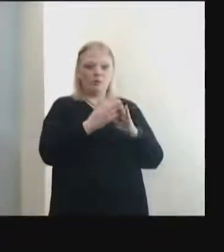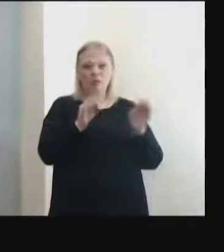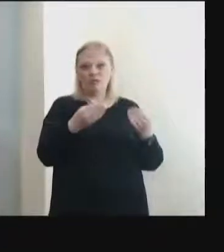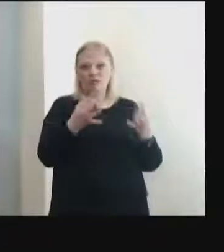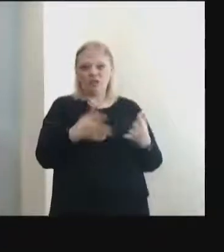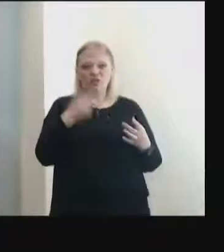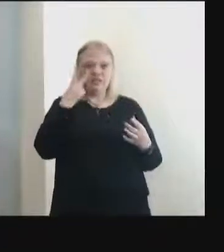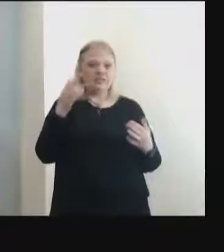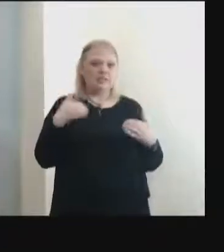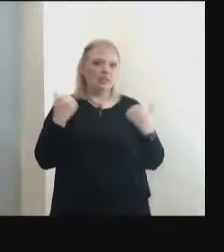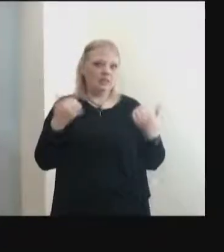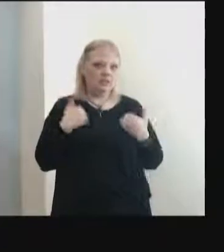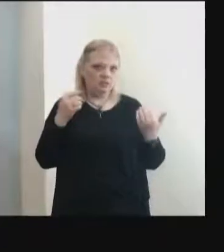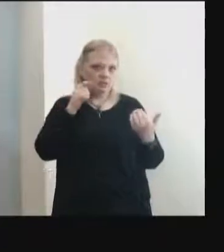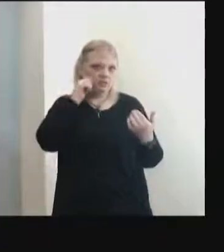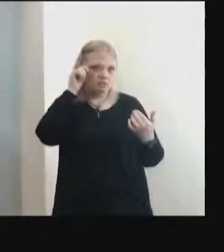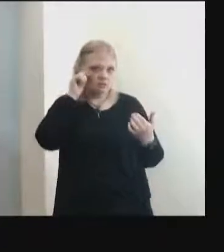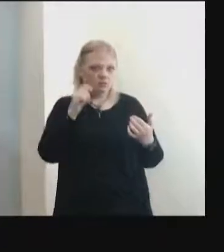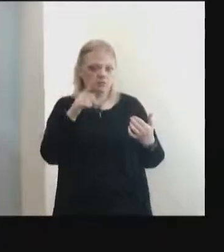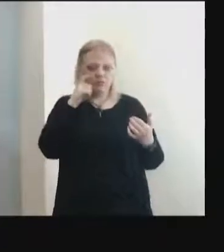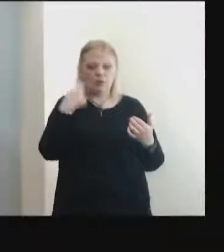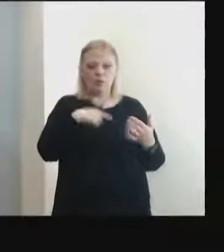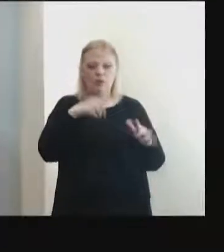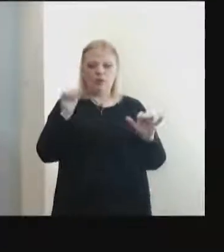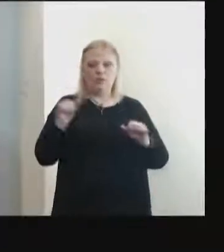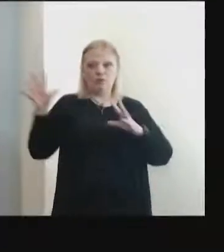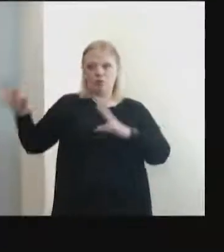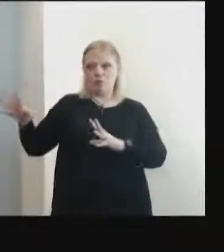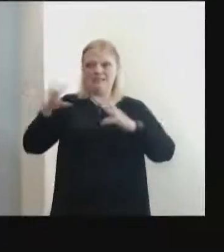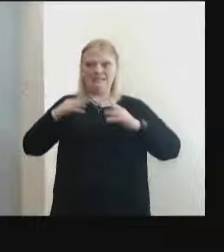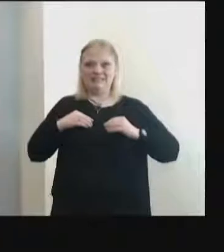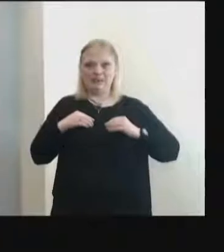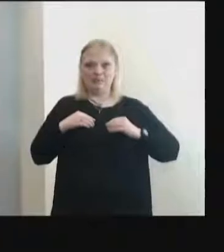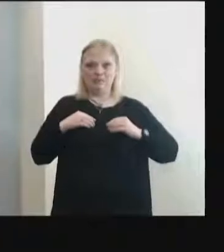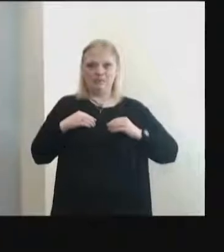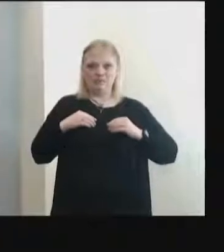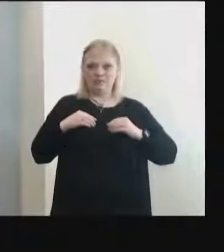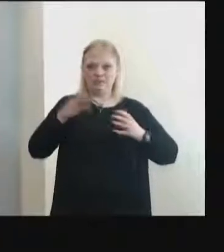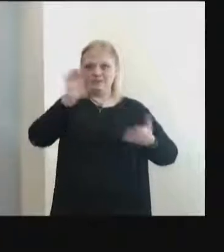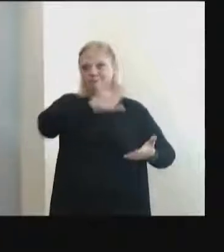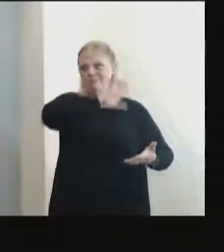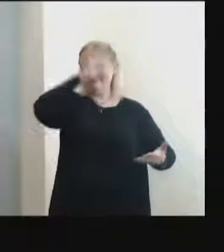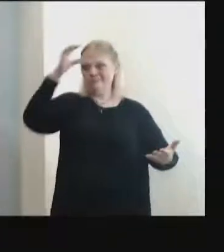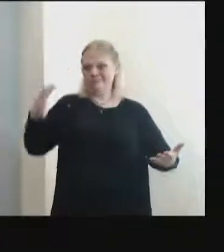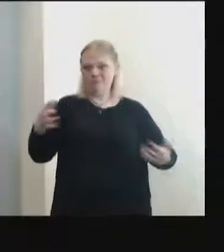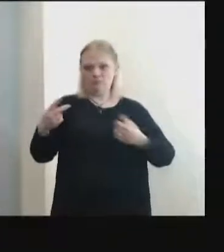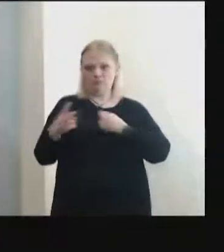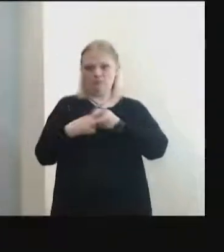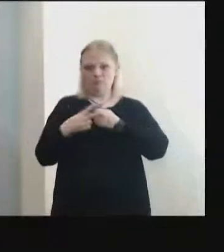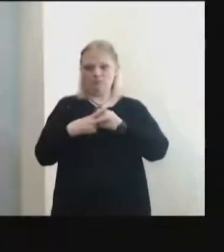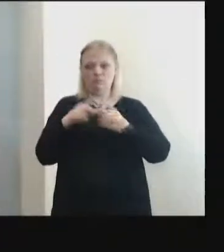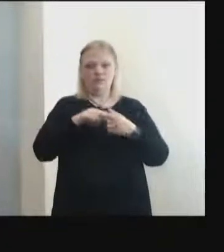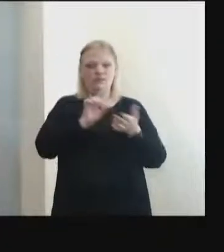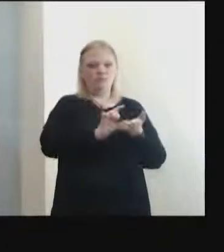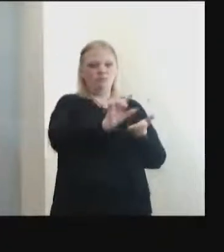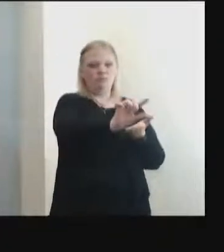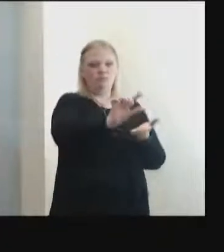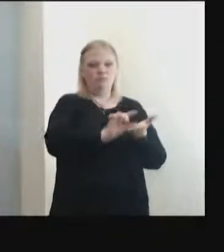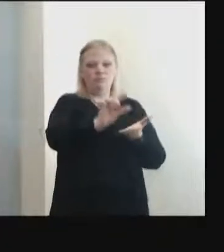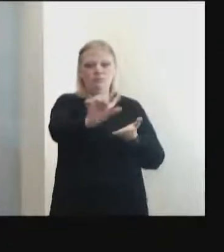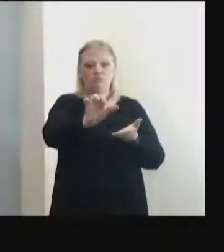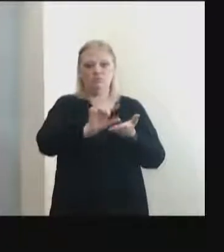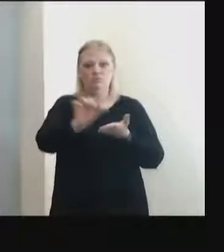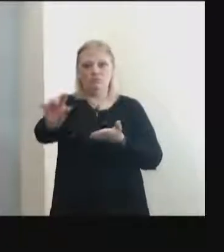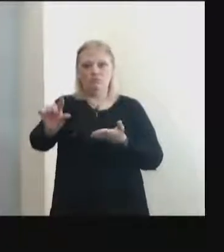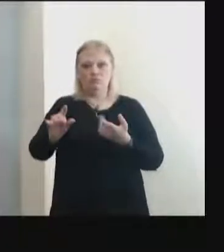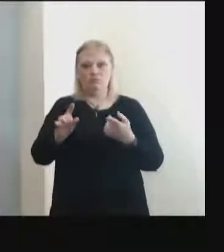that see adolescents, because we're able to accept those large doses of Pfizer. and then distribute smaller aliquots to